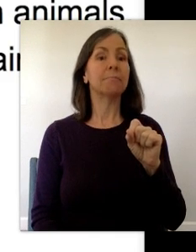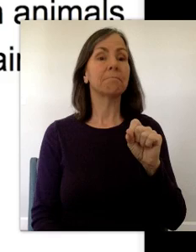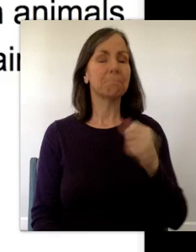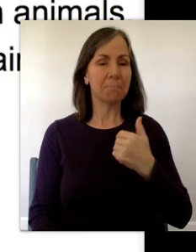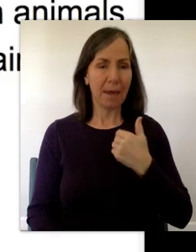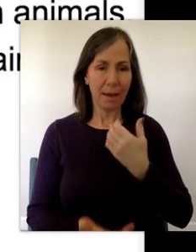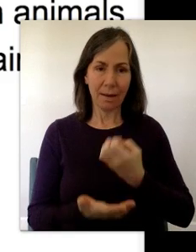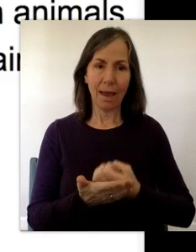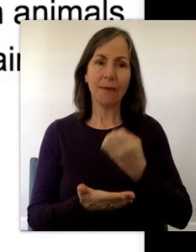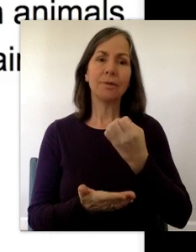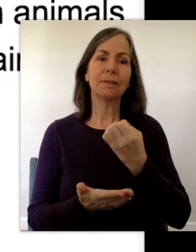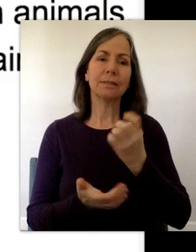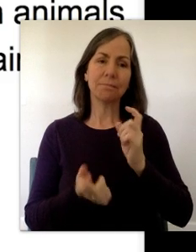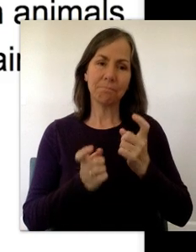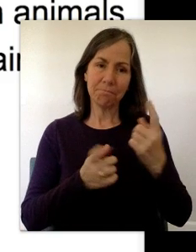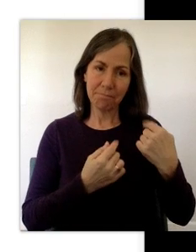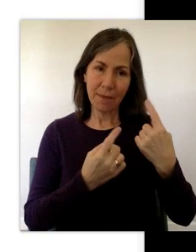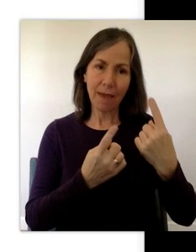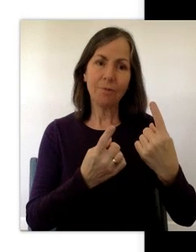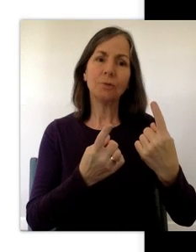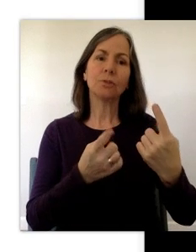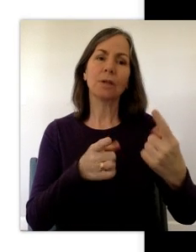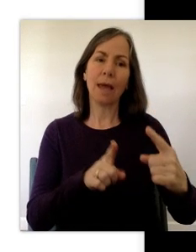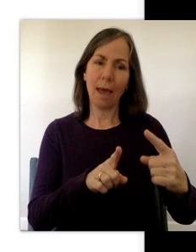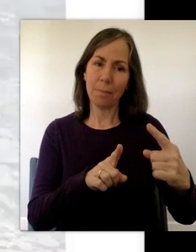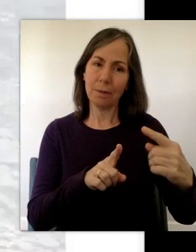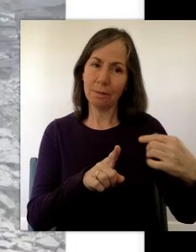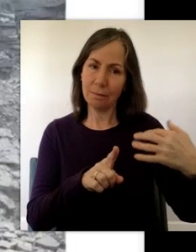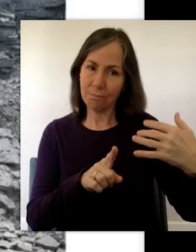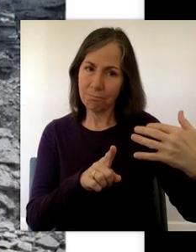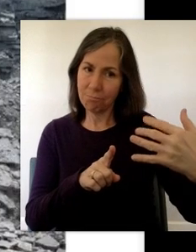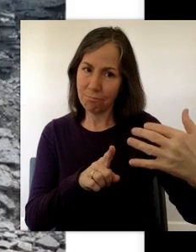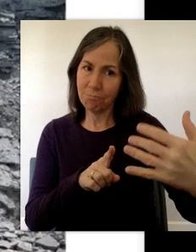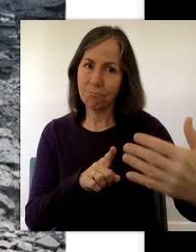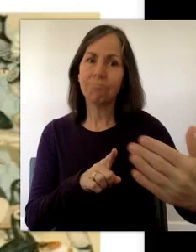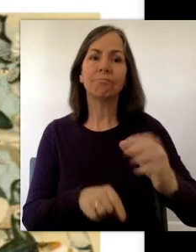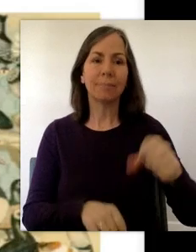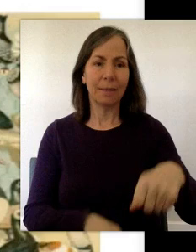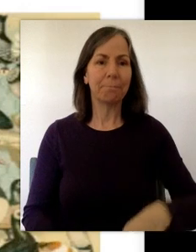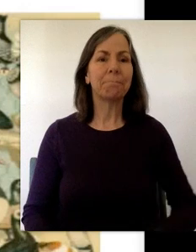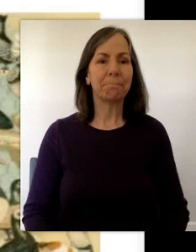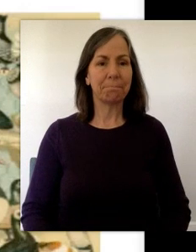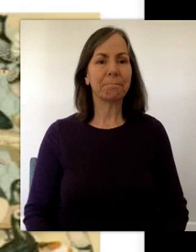evolution had occurred and is occurring.